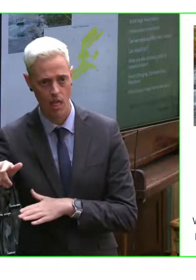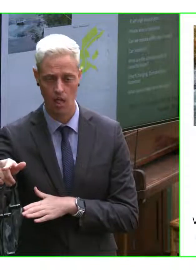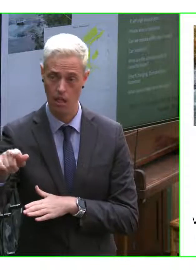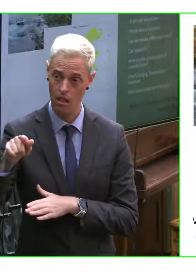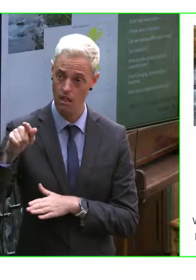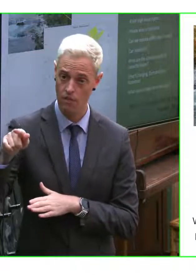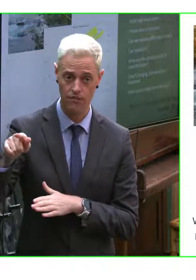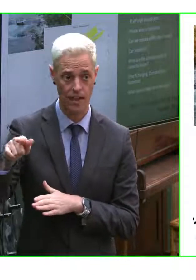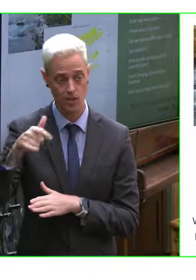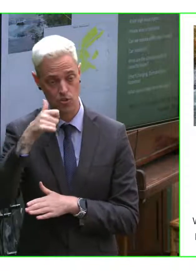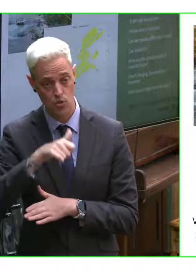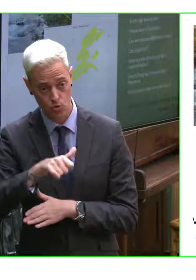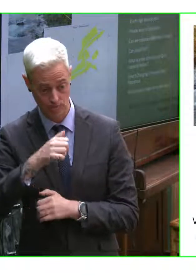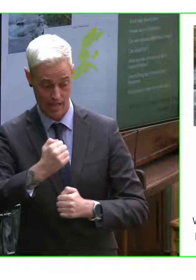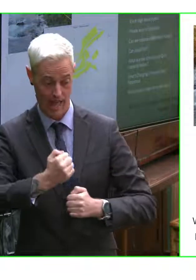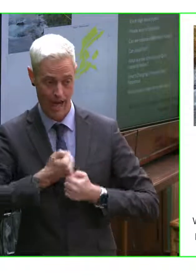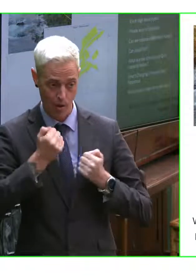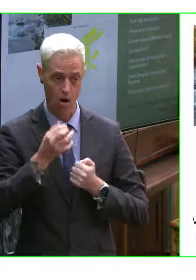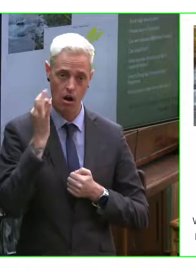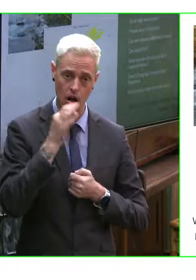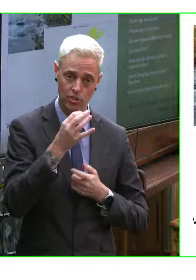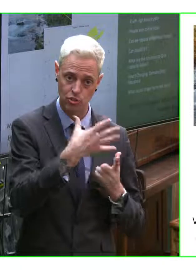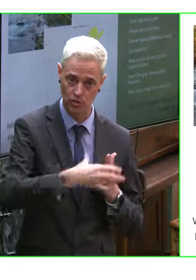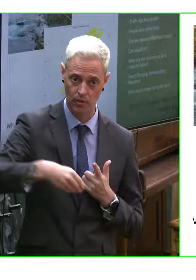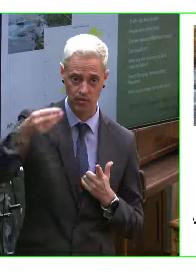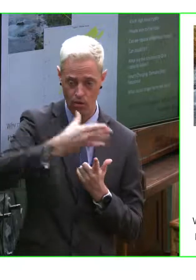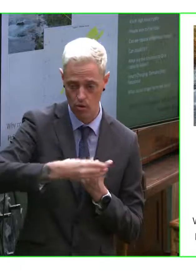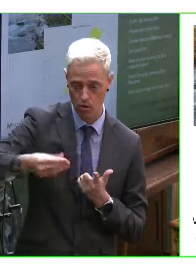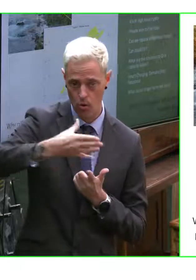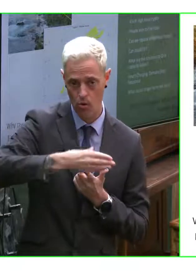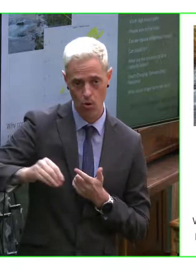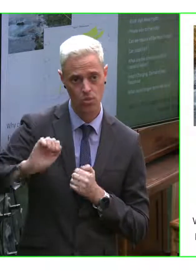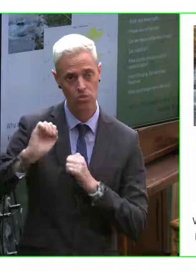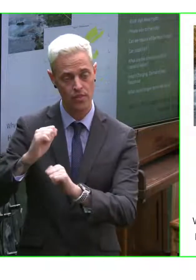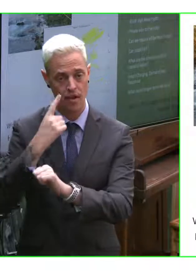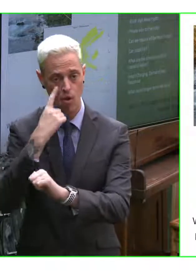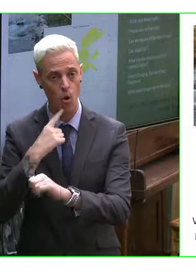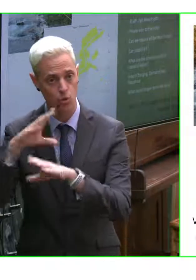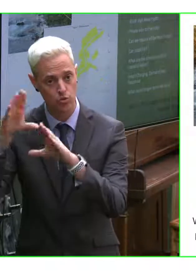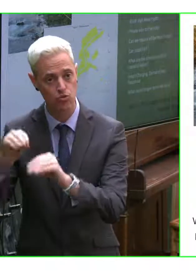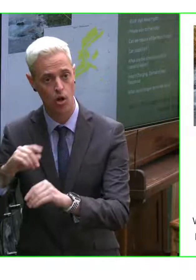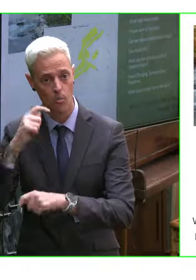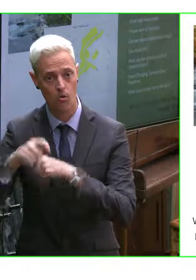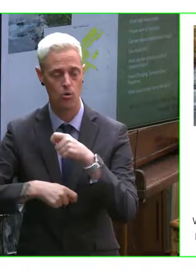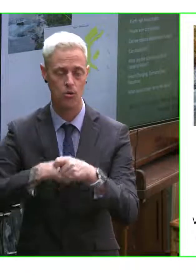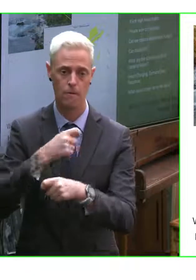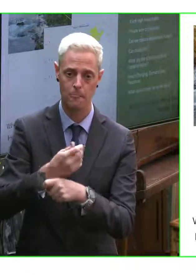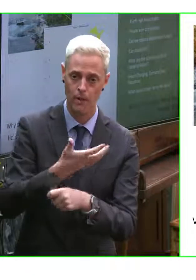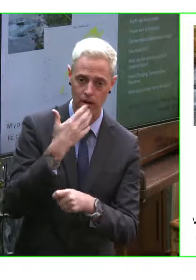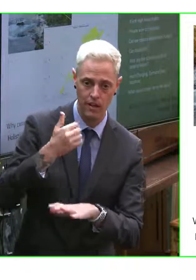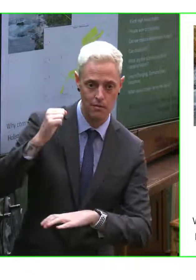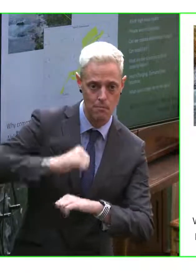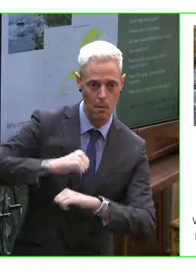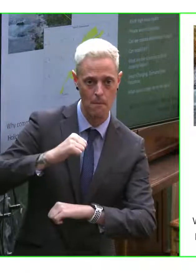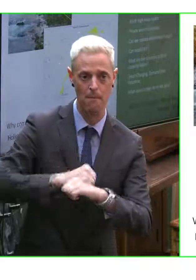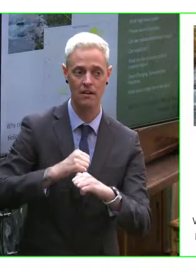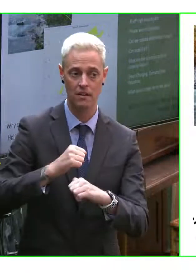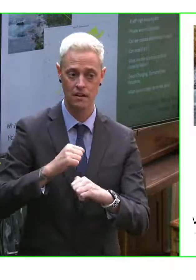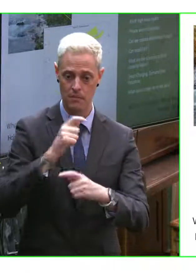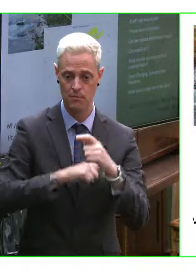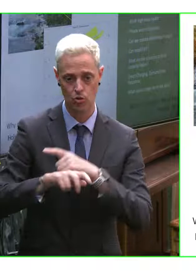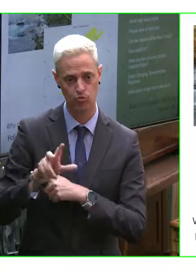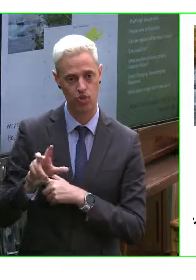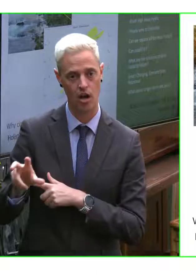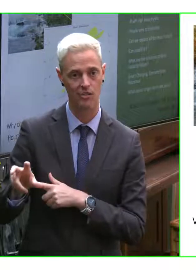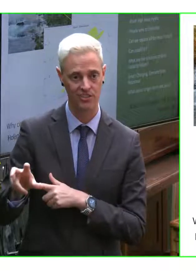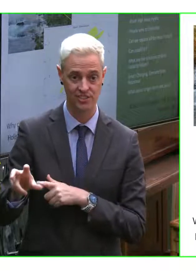to consume more of this hydro generation? If so, can we get them off oil onto a heat pump? Can they put EV chargers in? And then we hit the problem